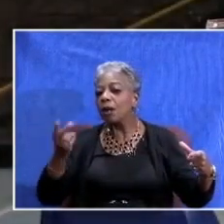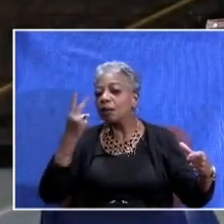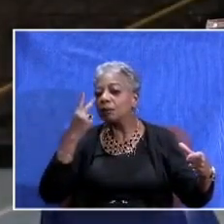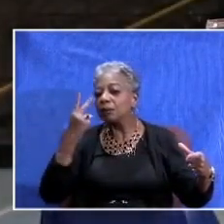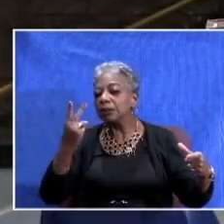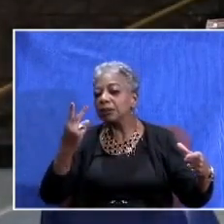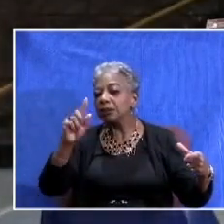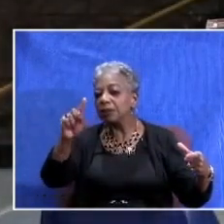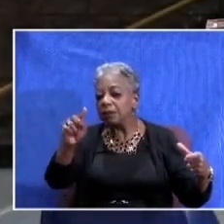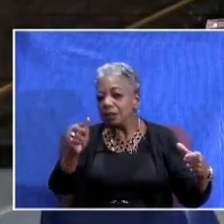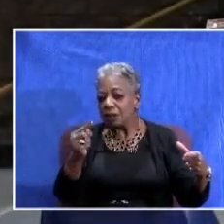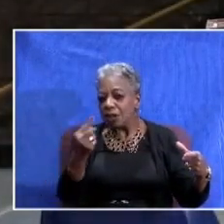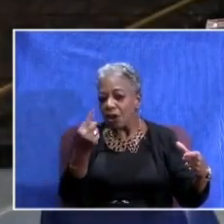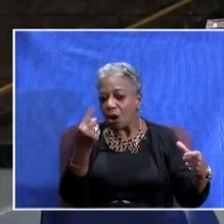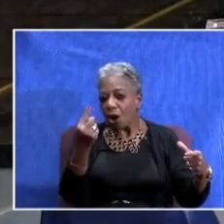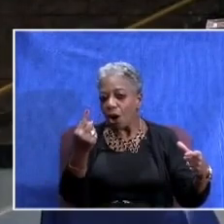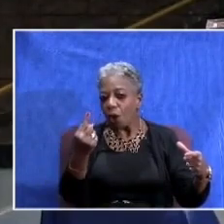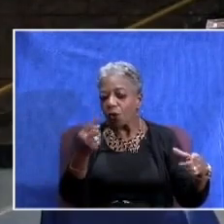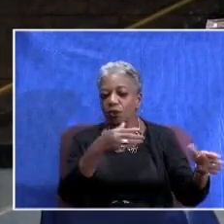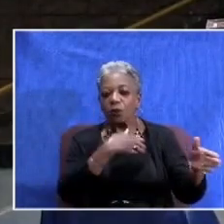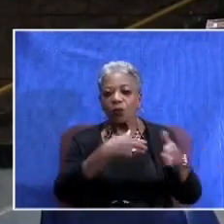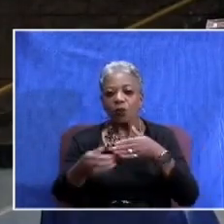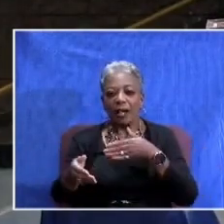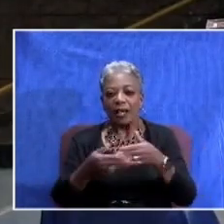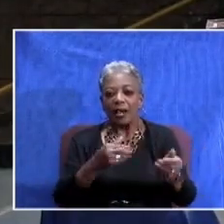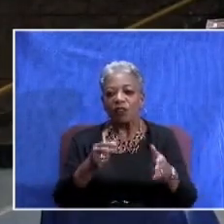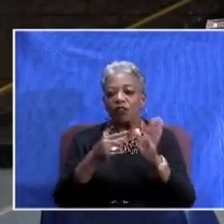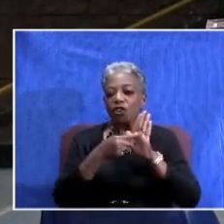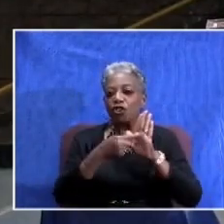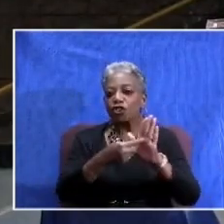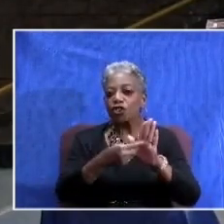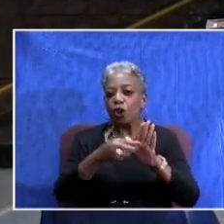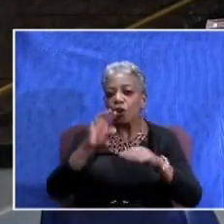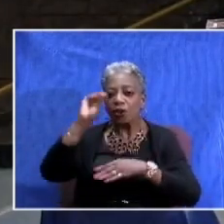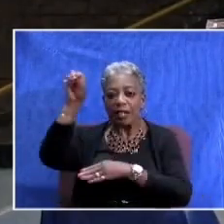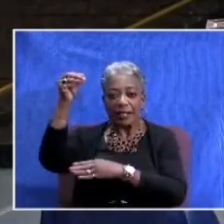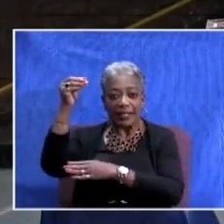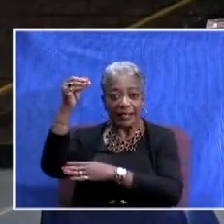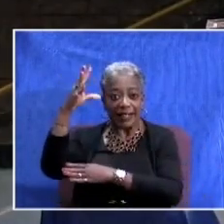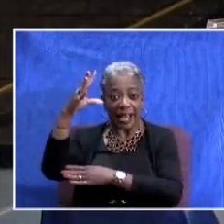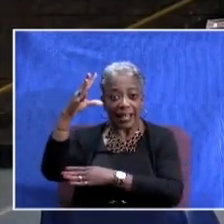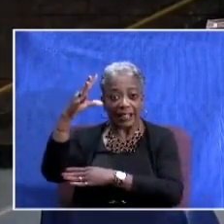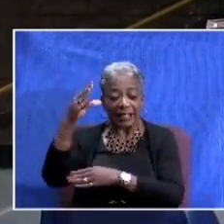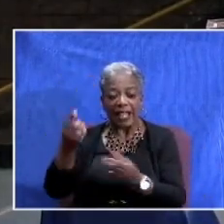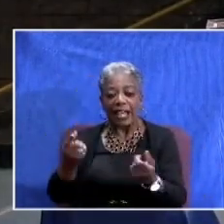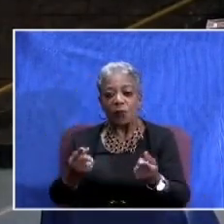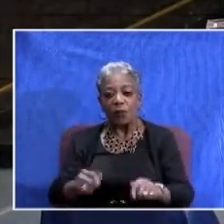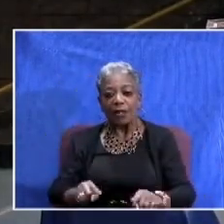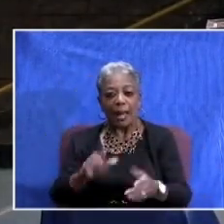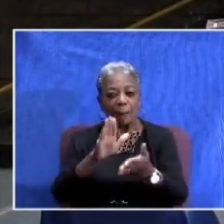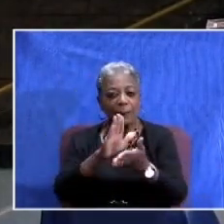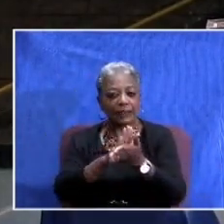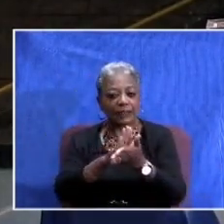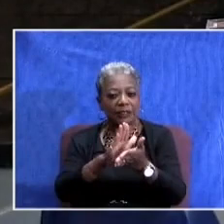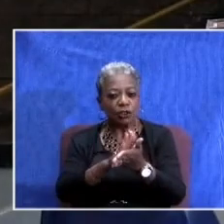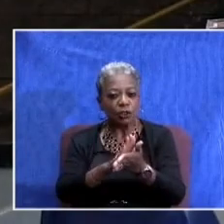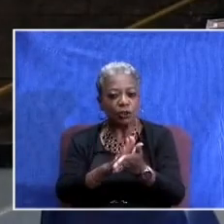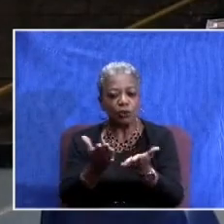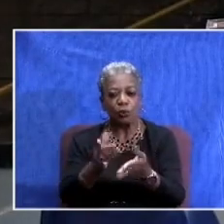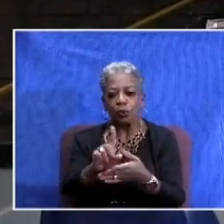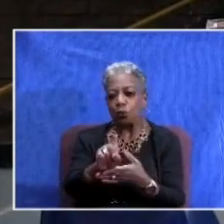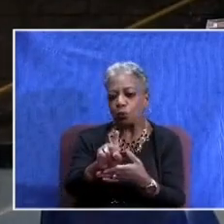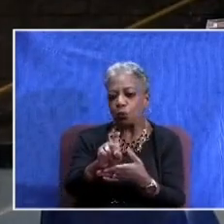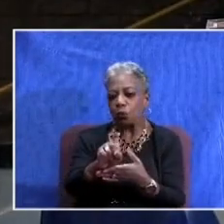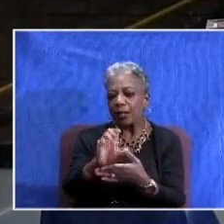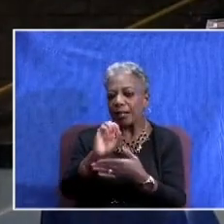Only what is being spotlighted. And guess what happens in our schools? The